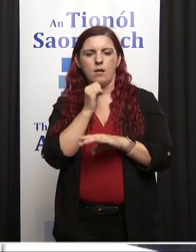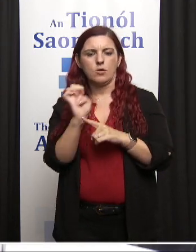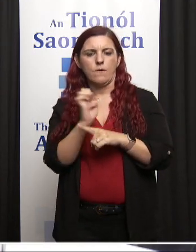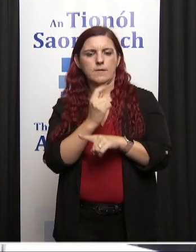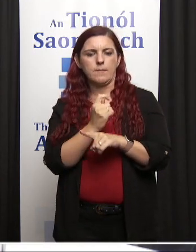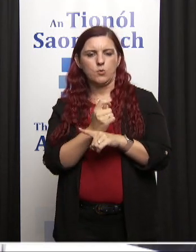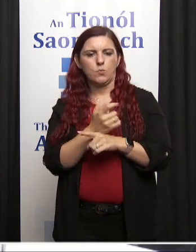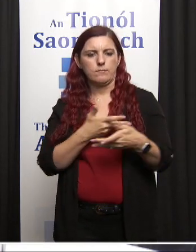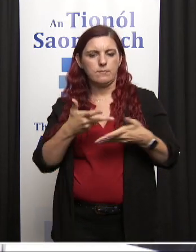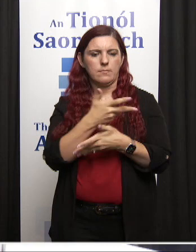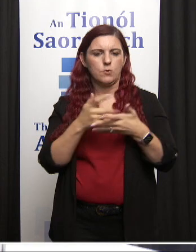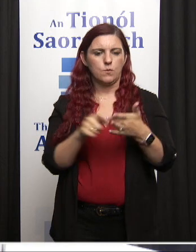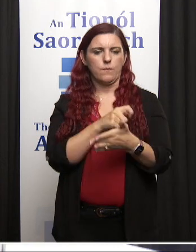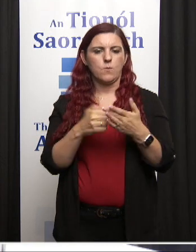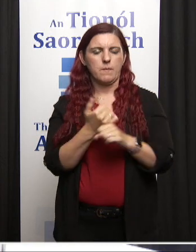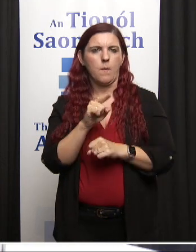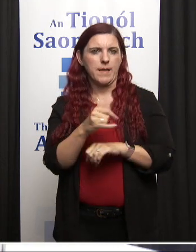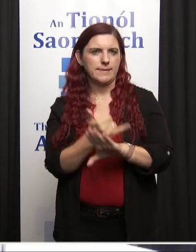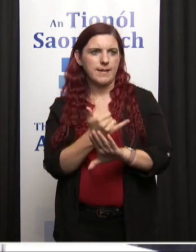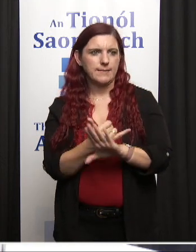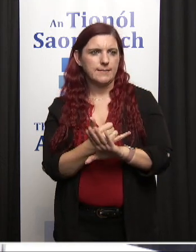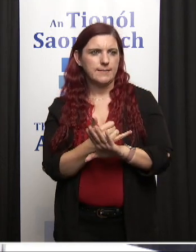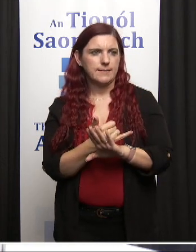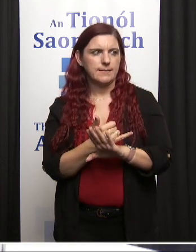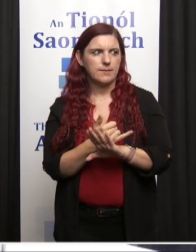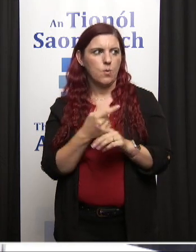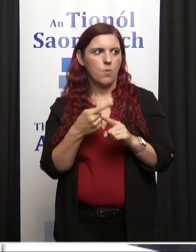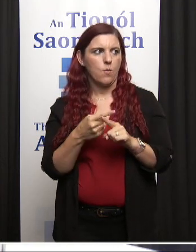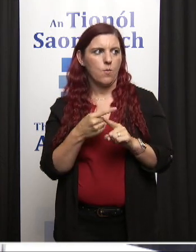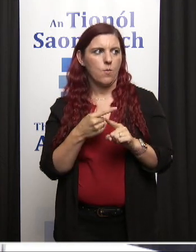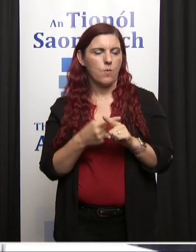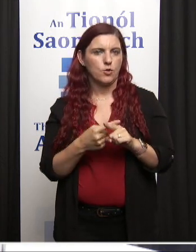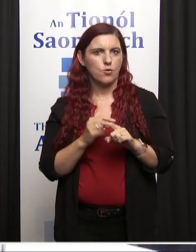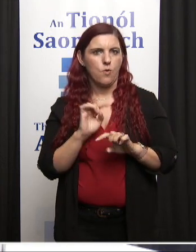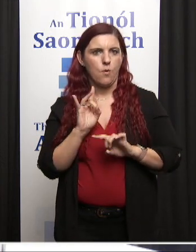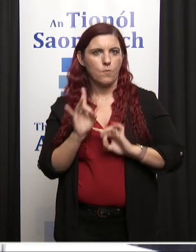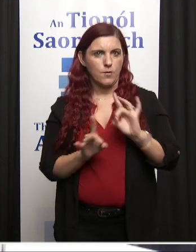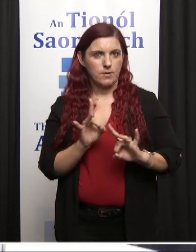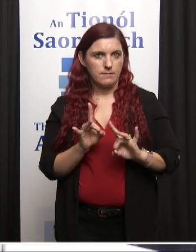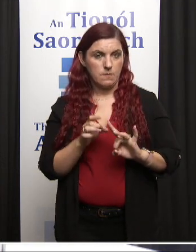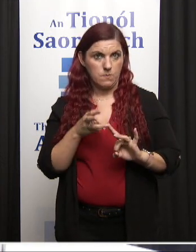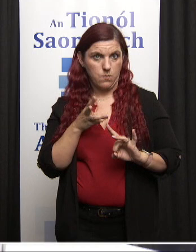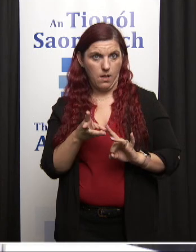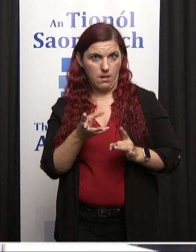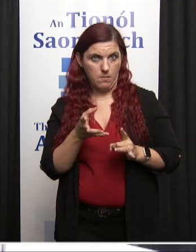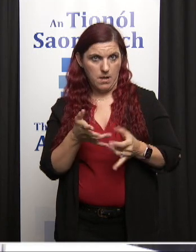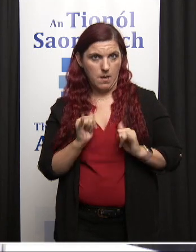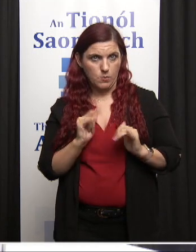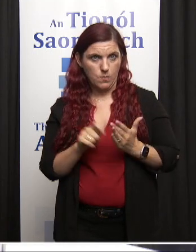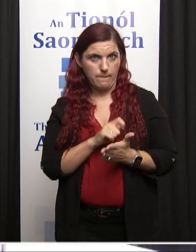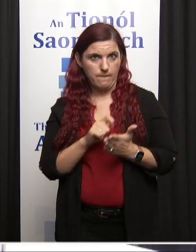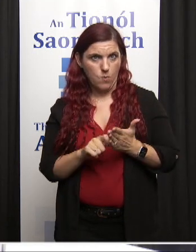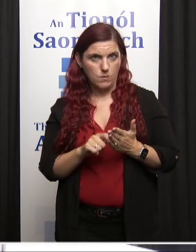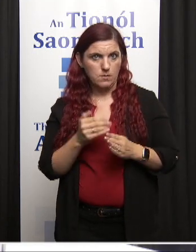make a vote on it just yet. So our short question is, will we get to vote if we're ready to have the final